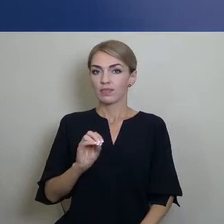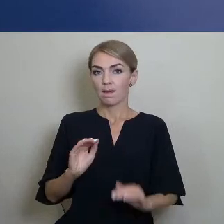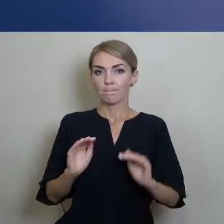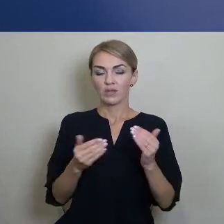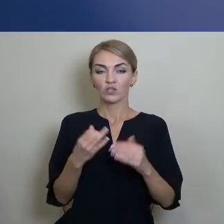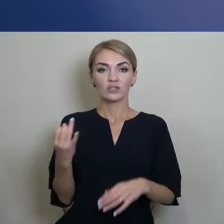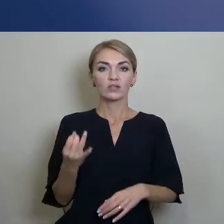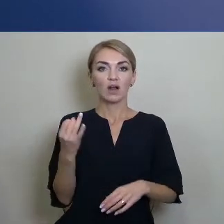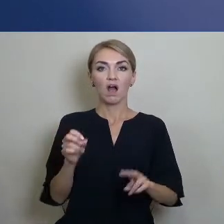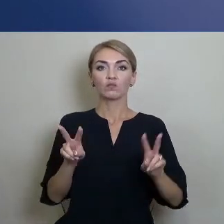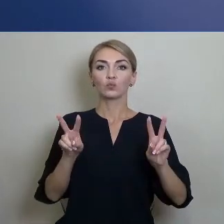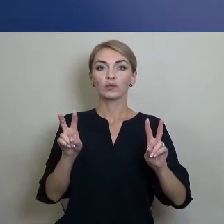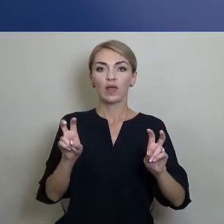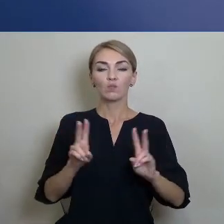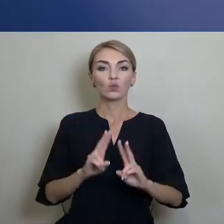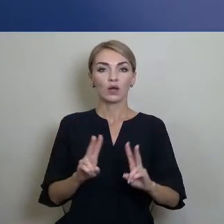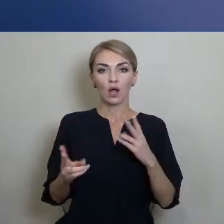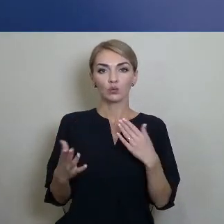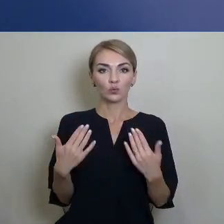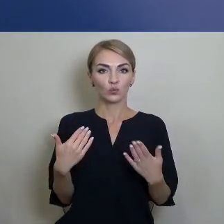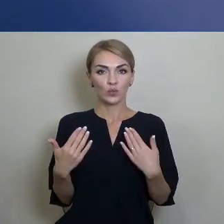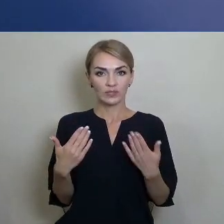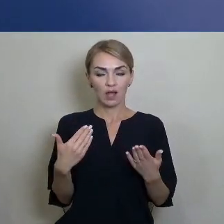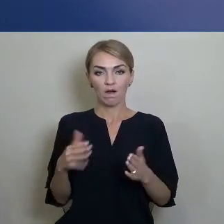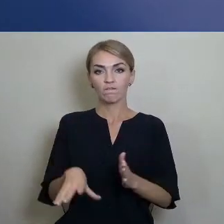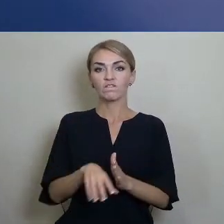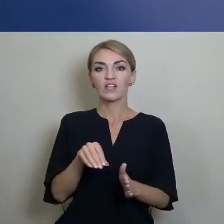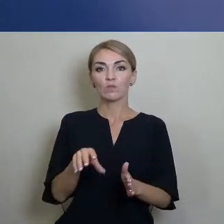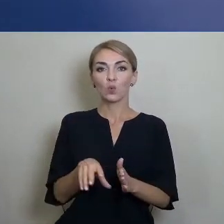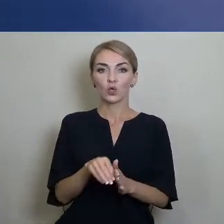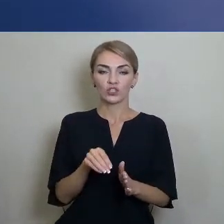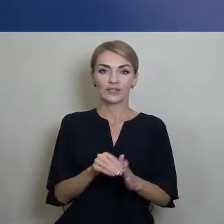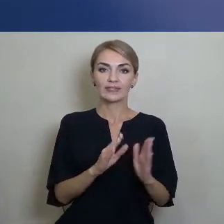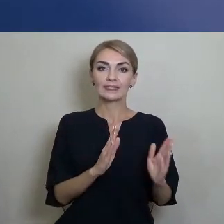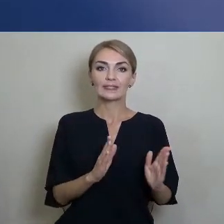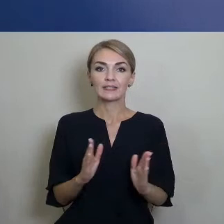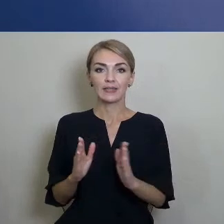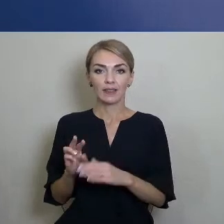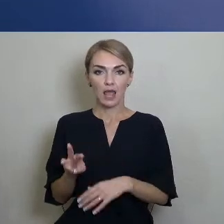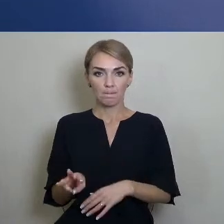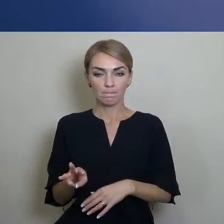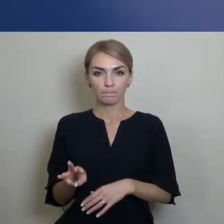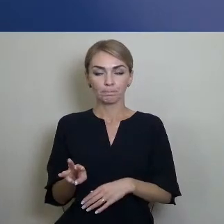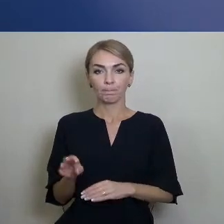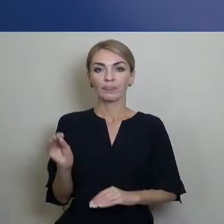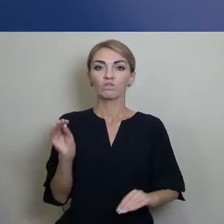but very interesting issue.